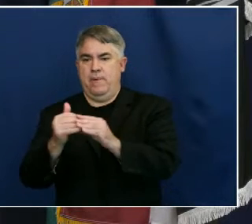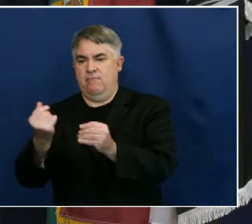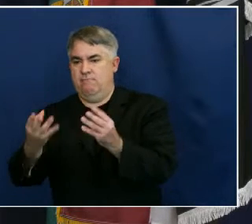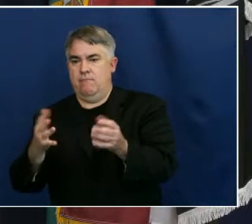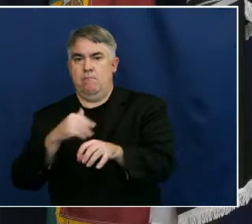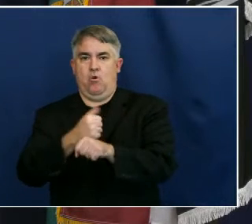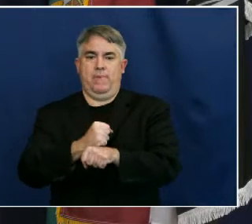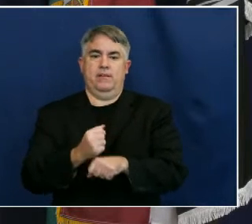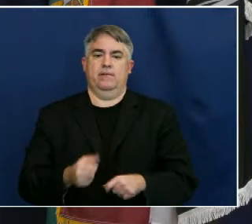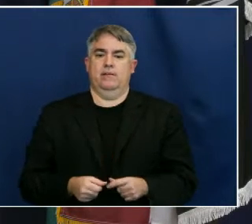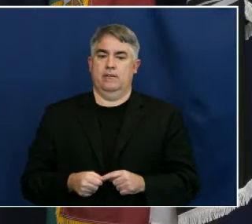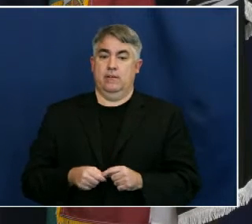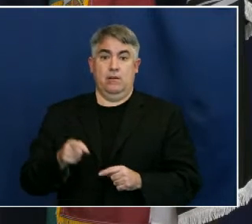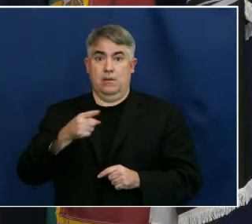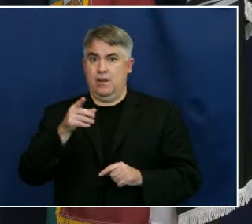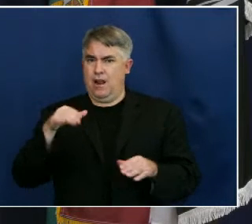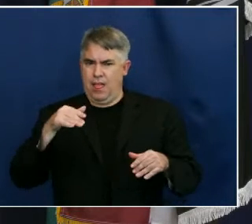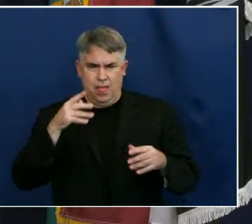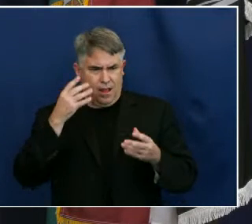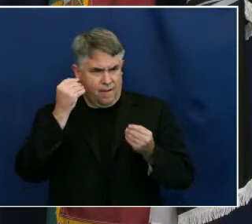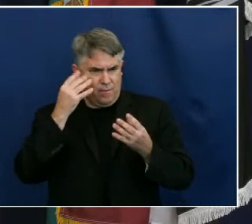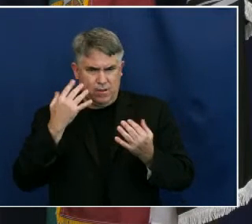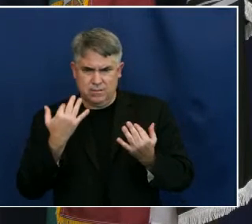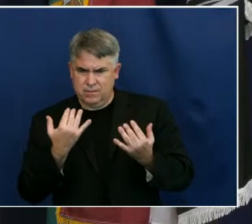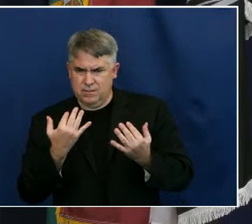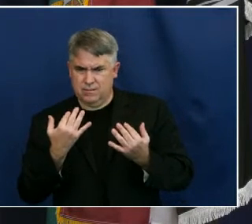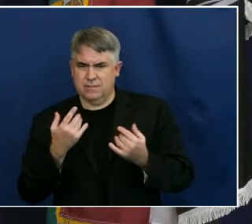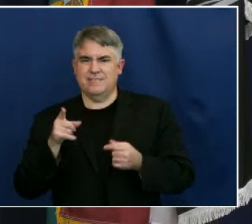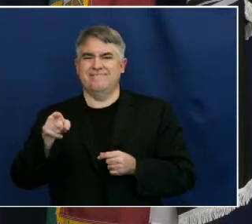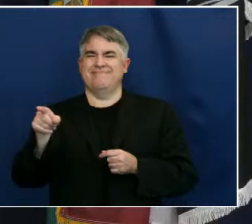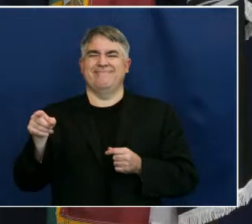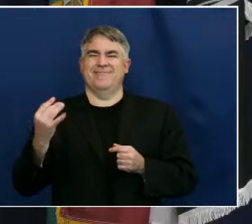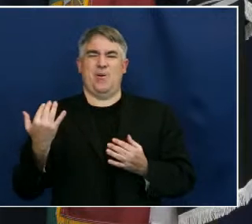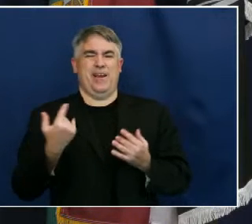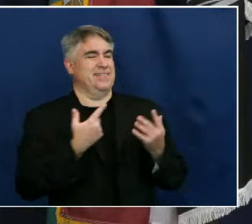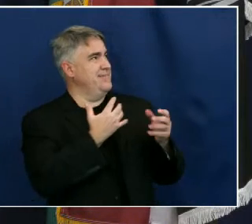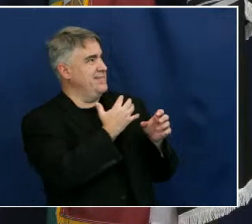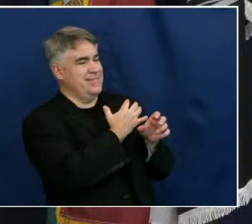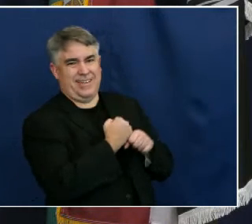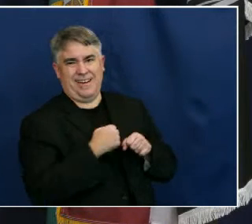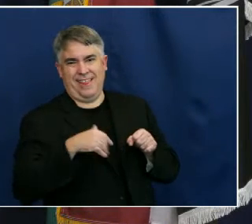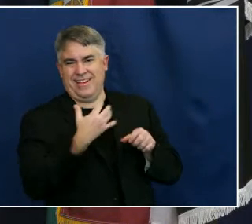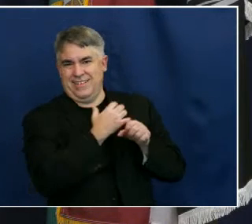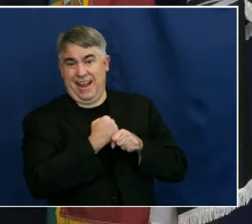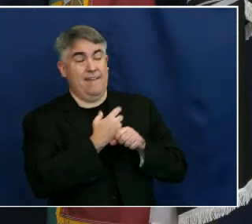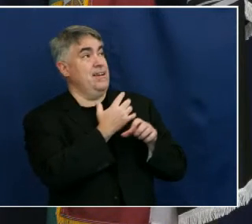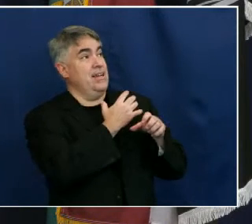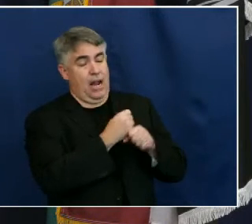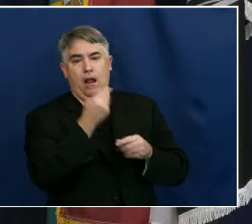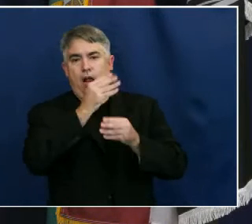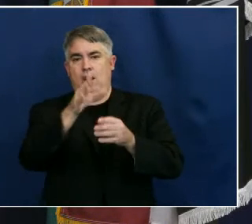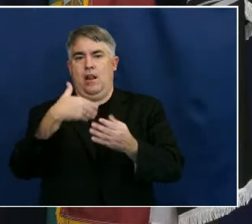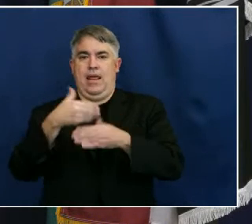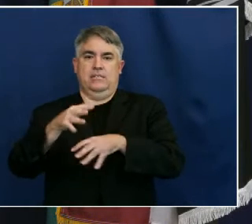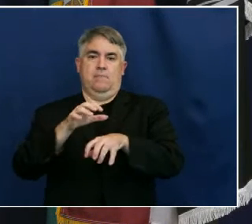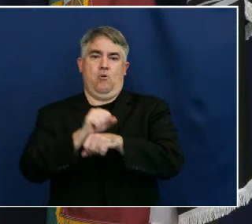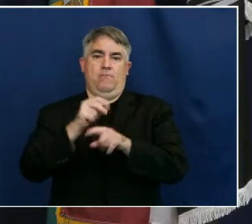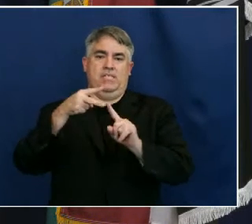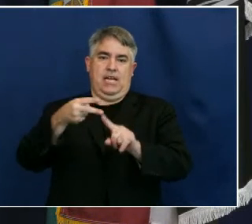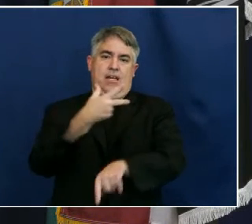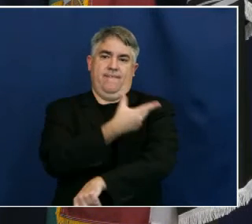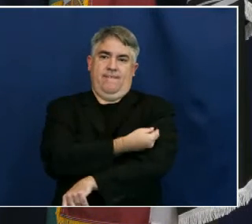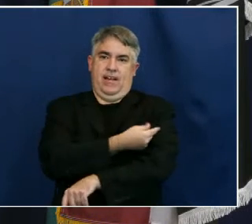haven't been contacted yet again, they're probably just waiting on the arrival of vaccines, and then most likely we'll reach out and schedule that second